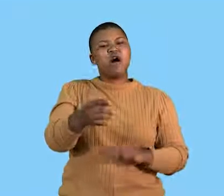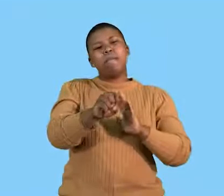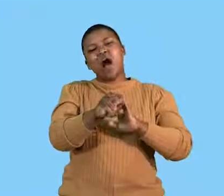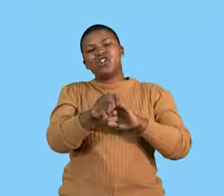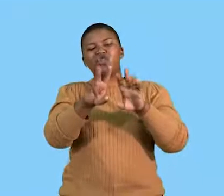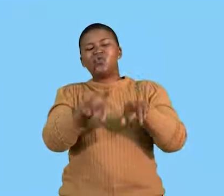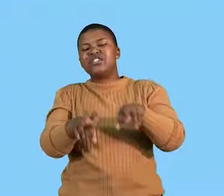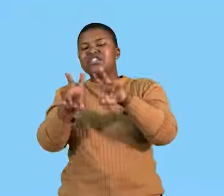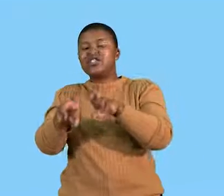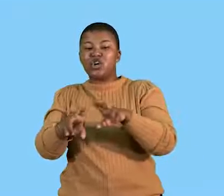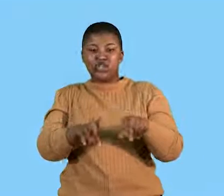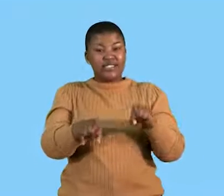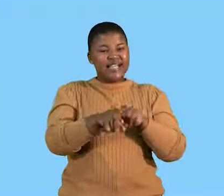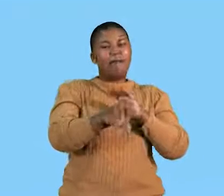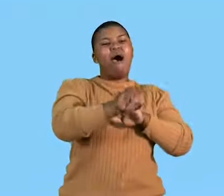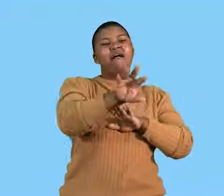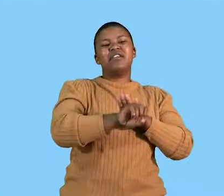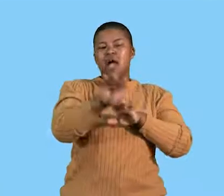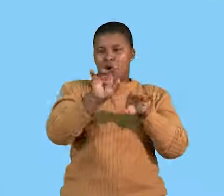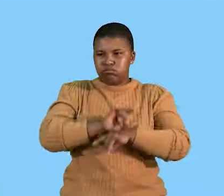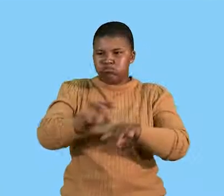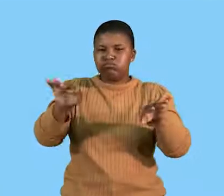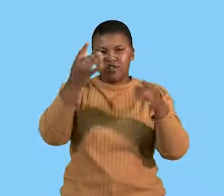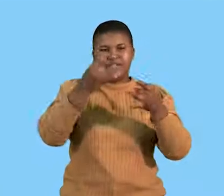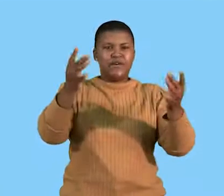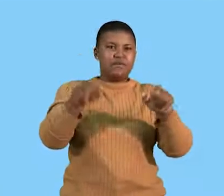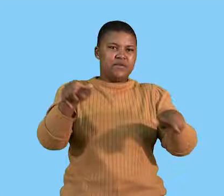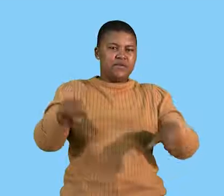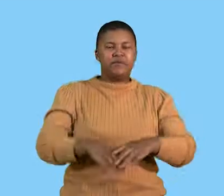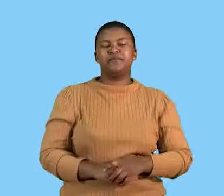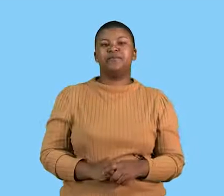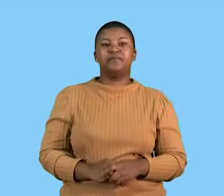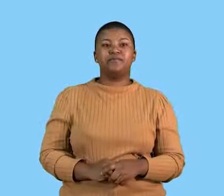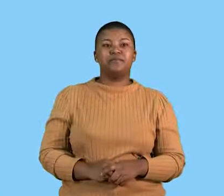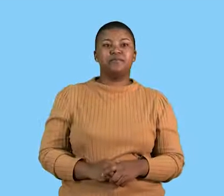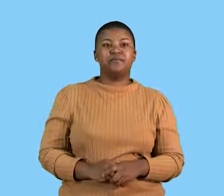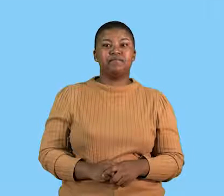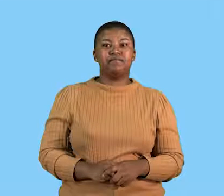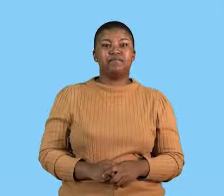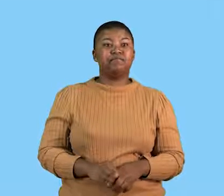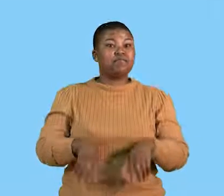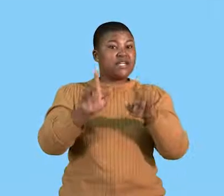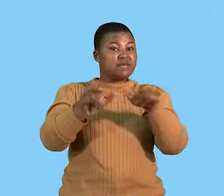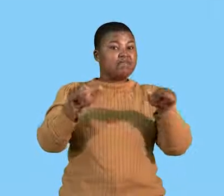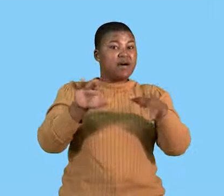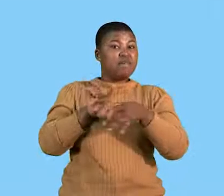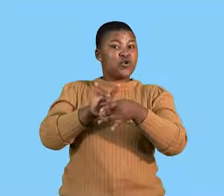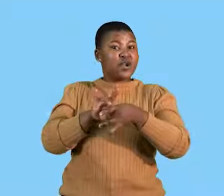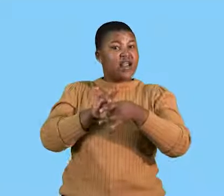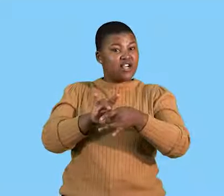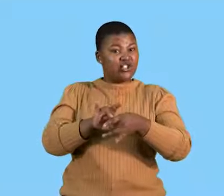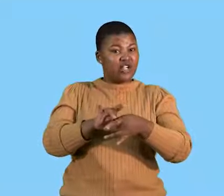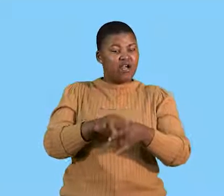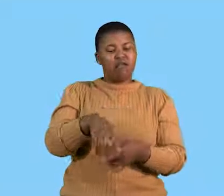well as the advertisement of the products and the services. Then also the public